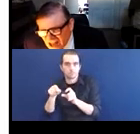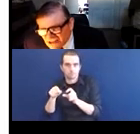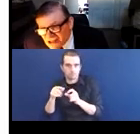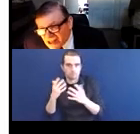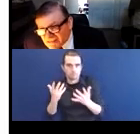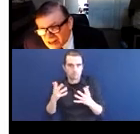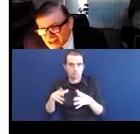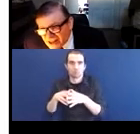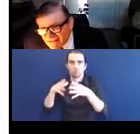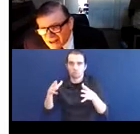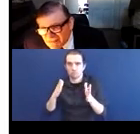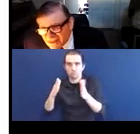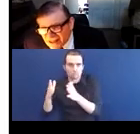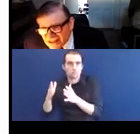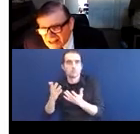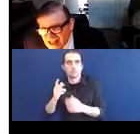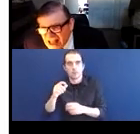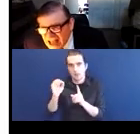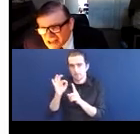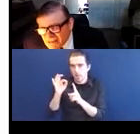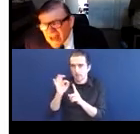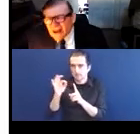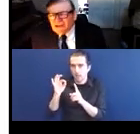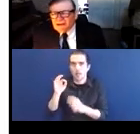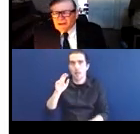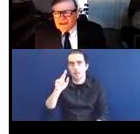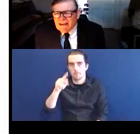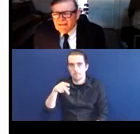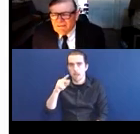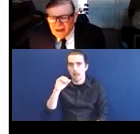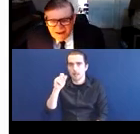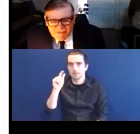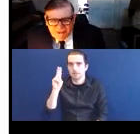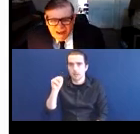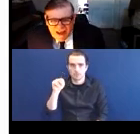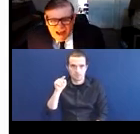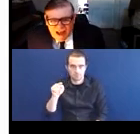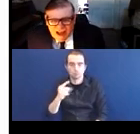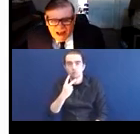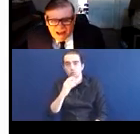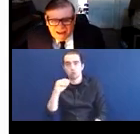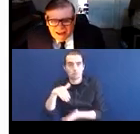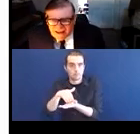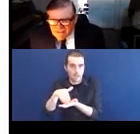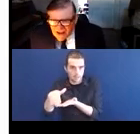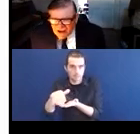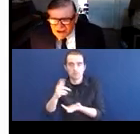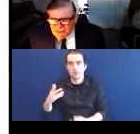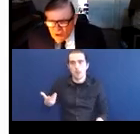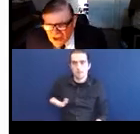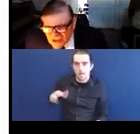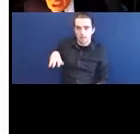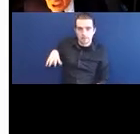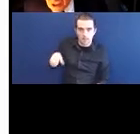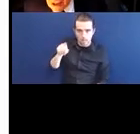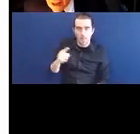Indonesia, 106 million in Philippines, and Japan 127 million. And then a lot of